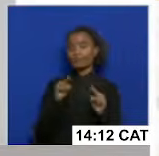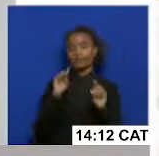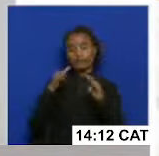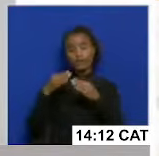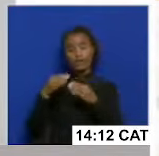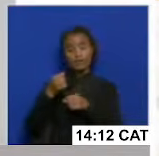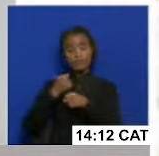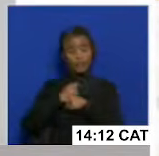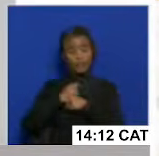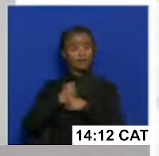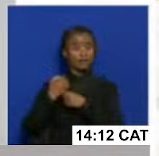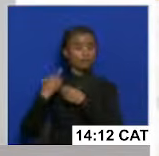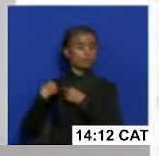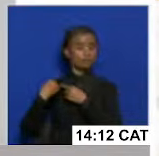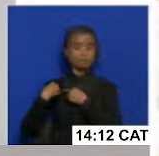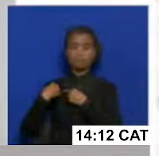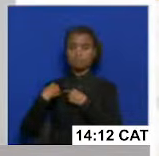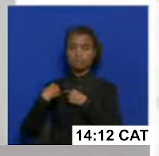Okay.